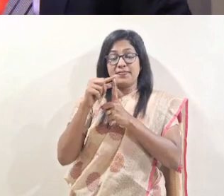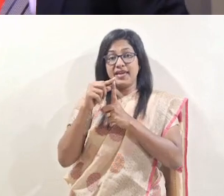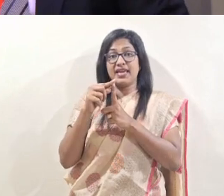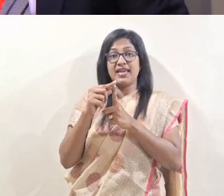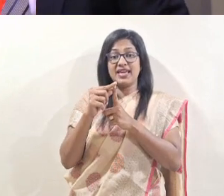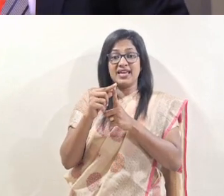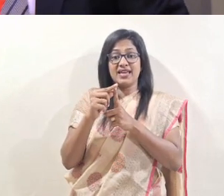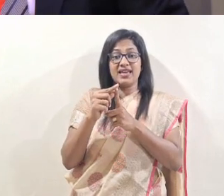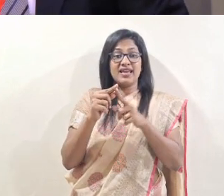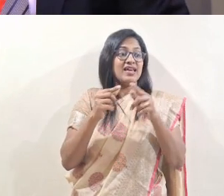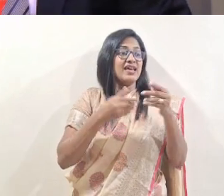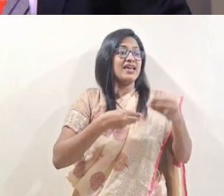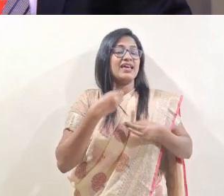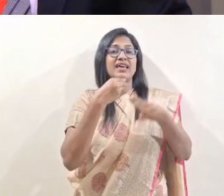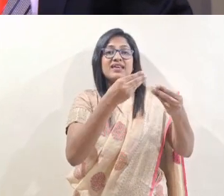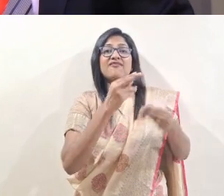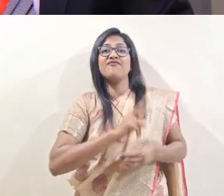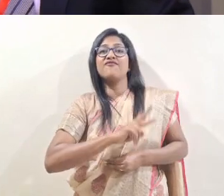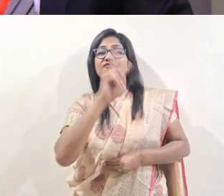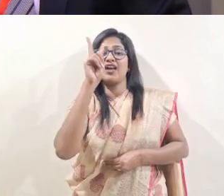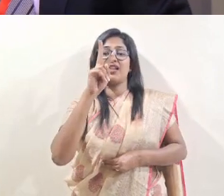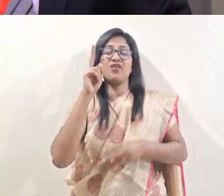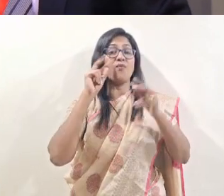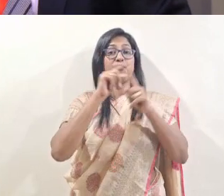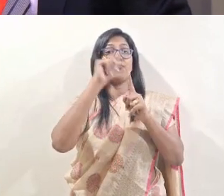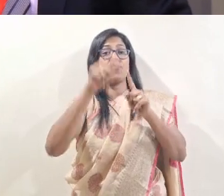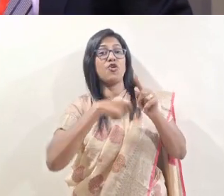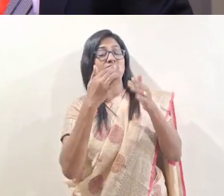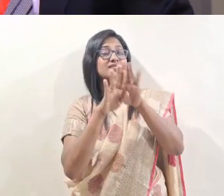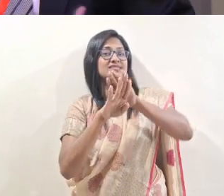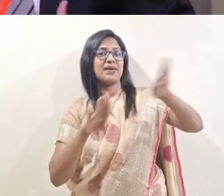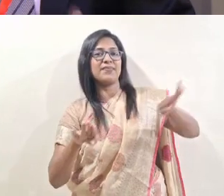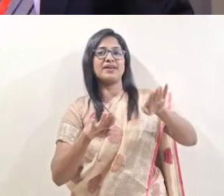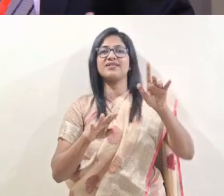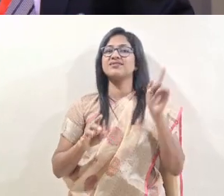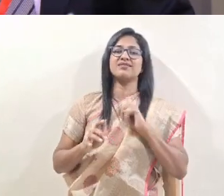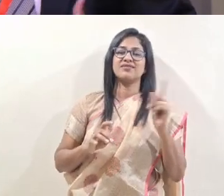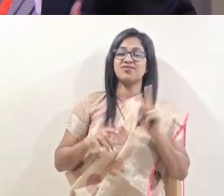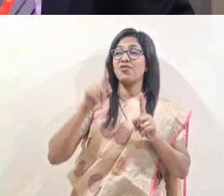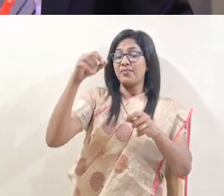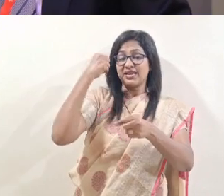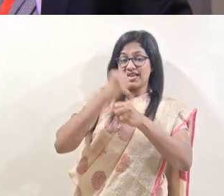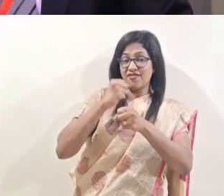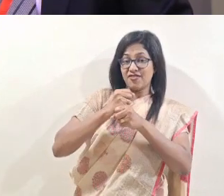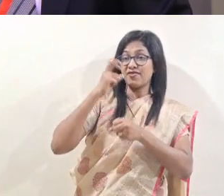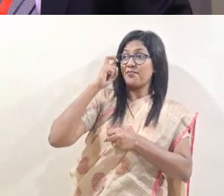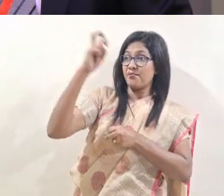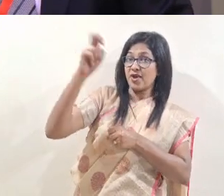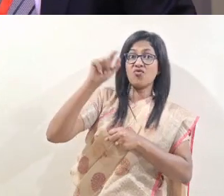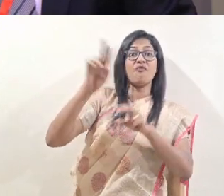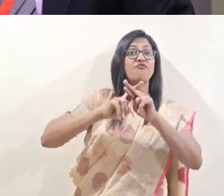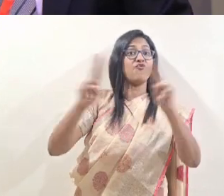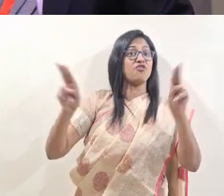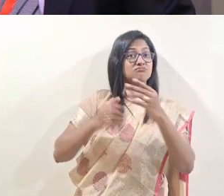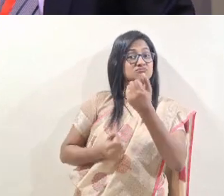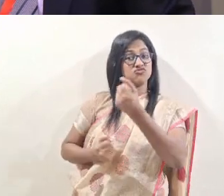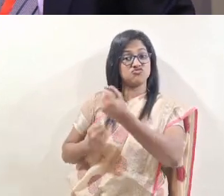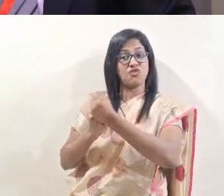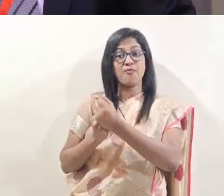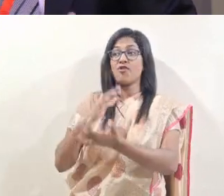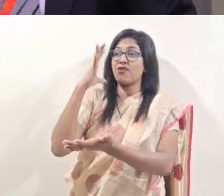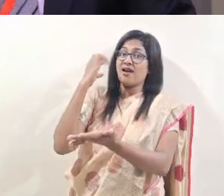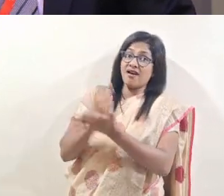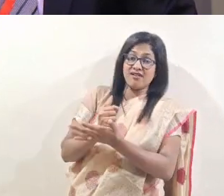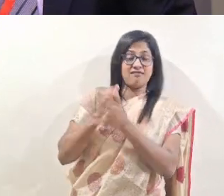treated as a different, I think, projects. So that's whereas the government metros, they do have the full support, sovereign guarantees are